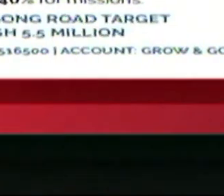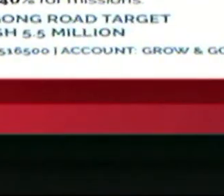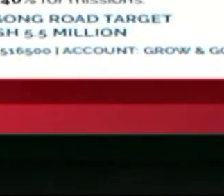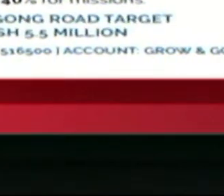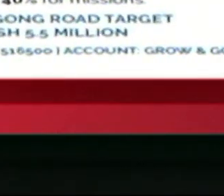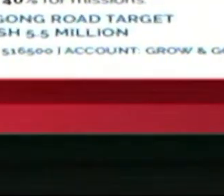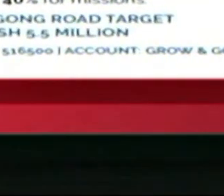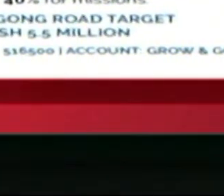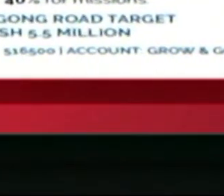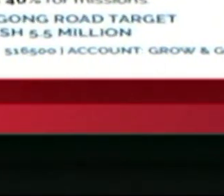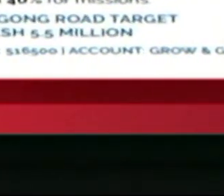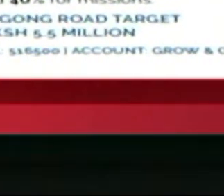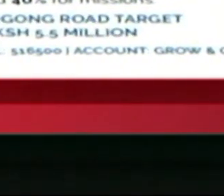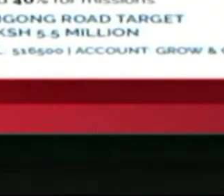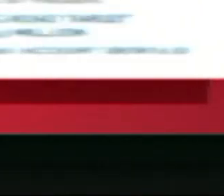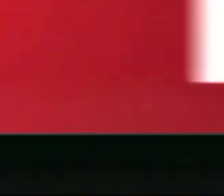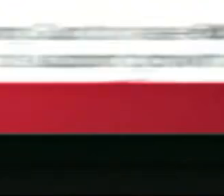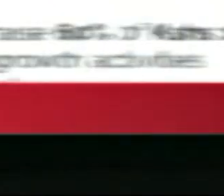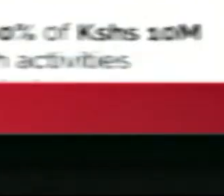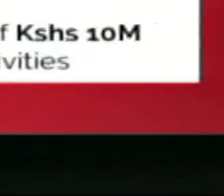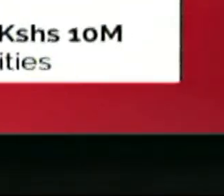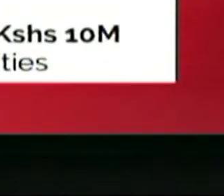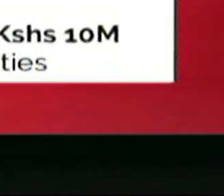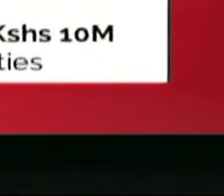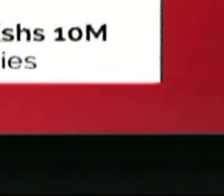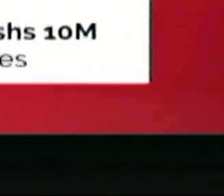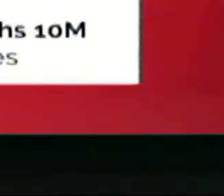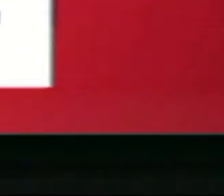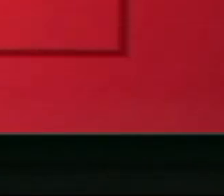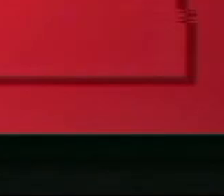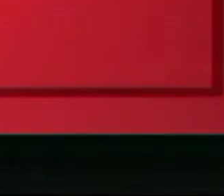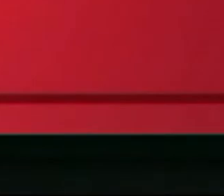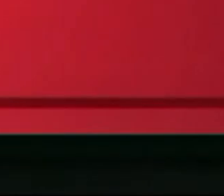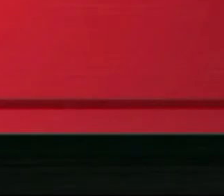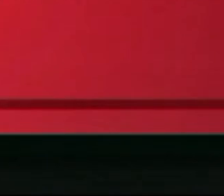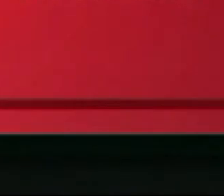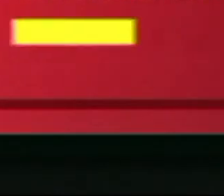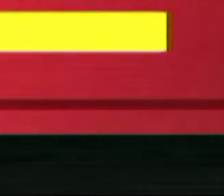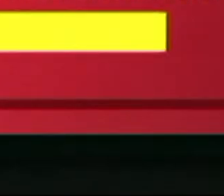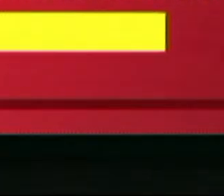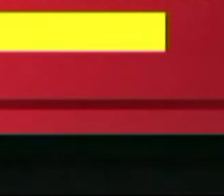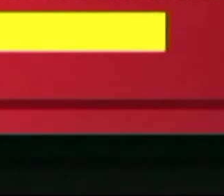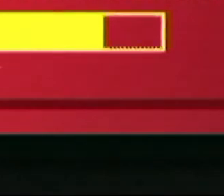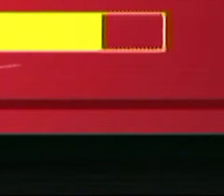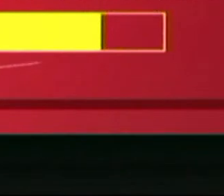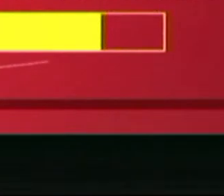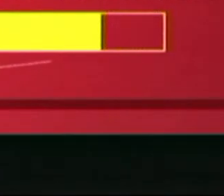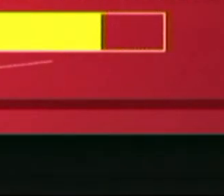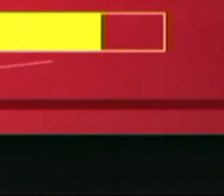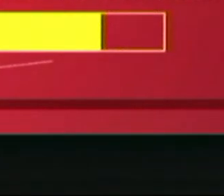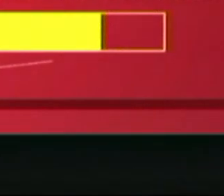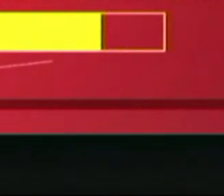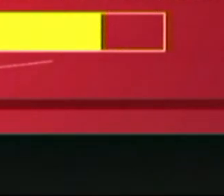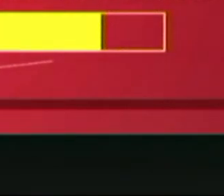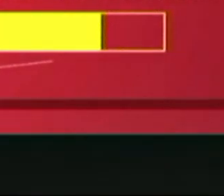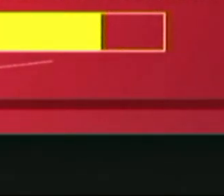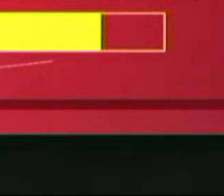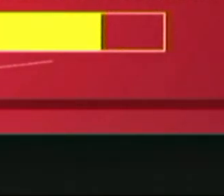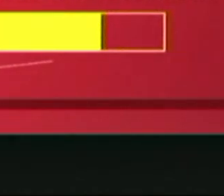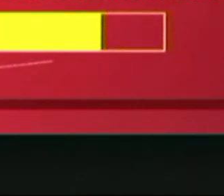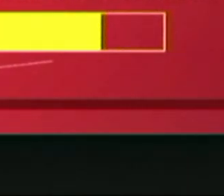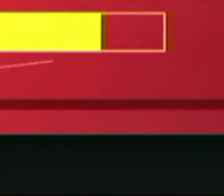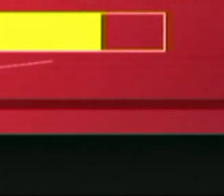trust God to raise 10 million Kenya shillings to grow and go, with a 60-40 ratio for the utilization of the